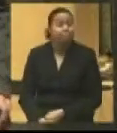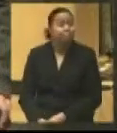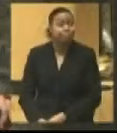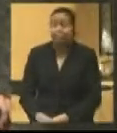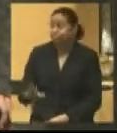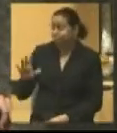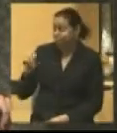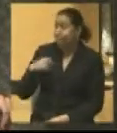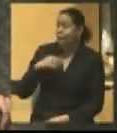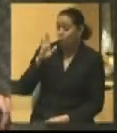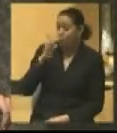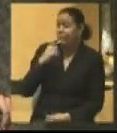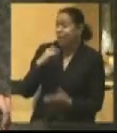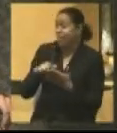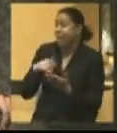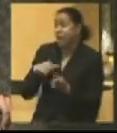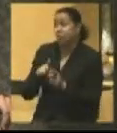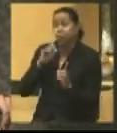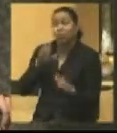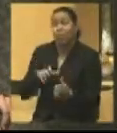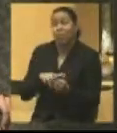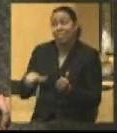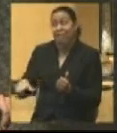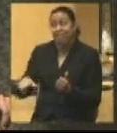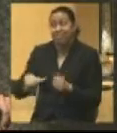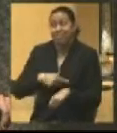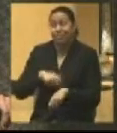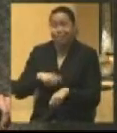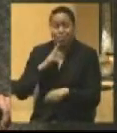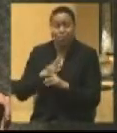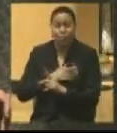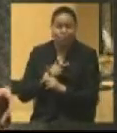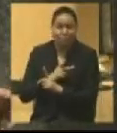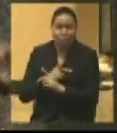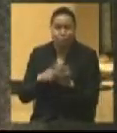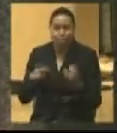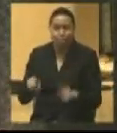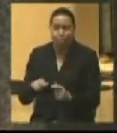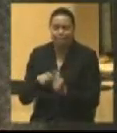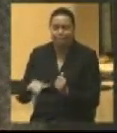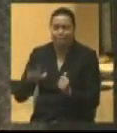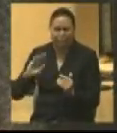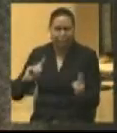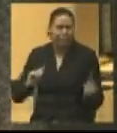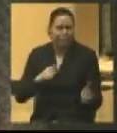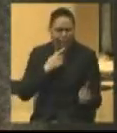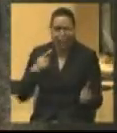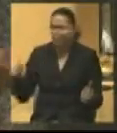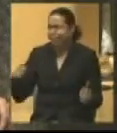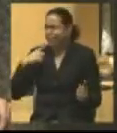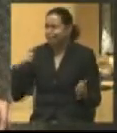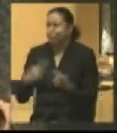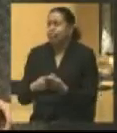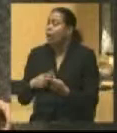But I will say, I was also shocked by that. And it took me a while to figure it out as well. It is kind of shocking when you see it because it's so